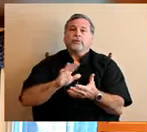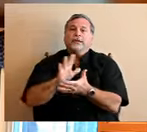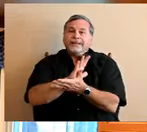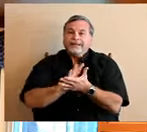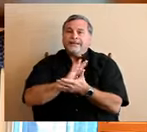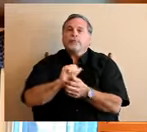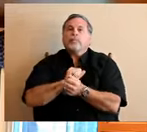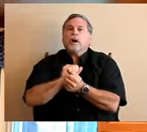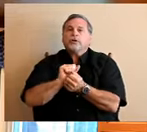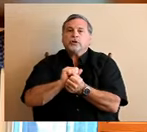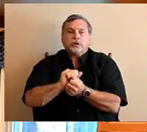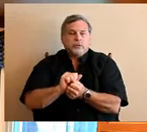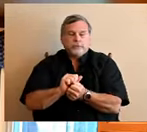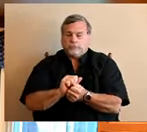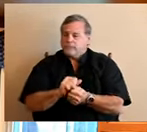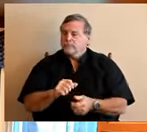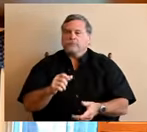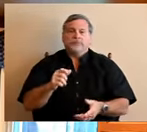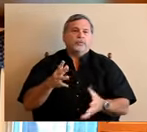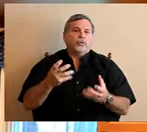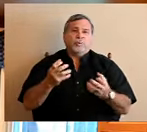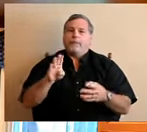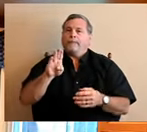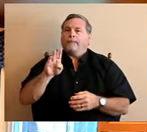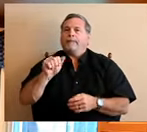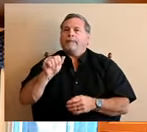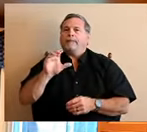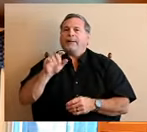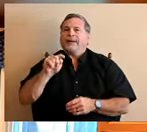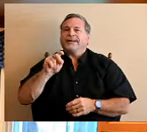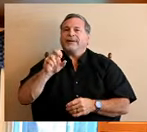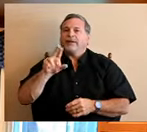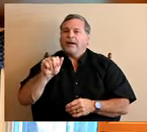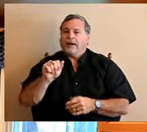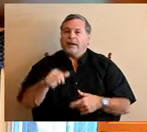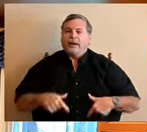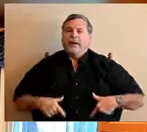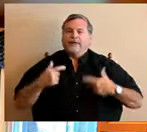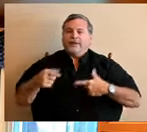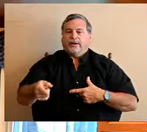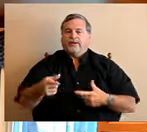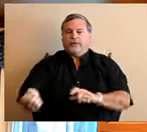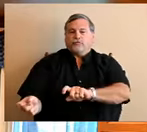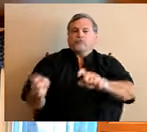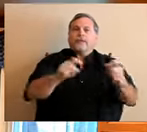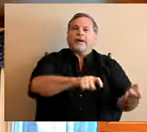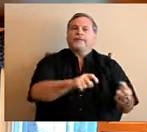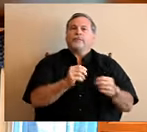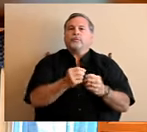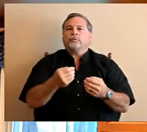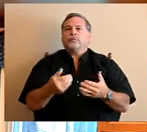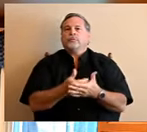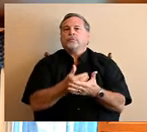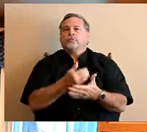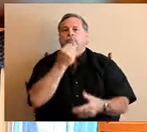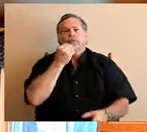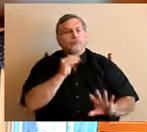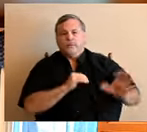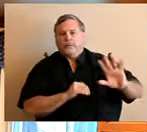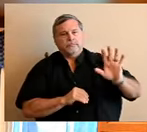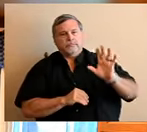dishwasher, scrub them well. You don't want any bacteria living on those boards because then it'll just transfer to whatever else you're cooking,